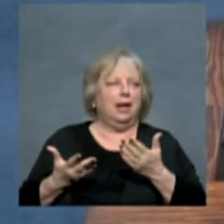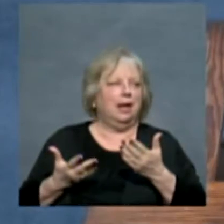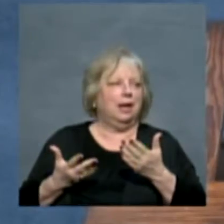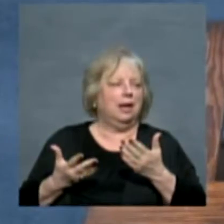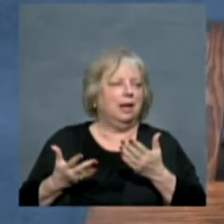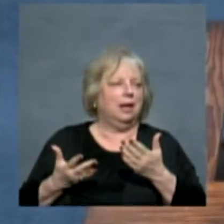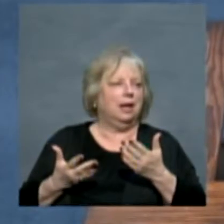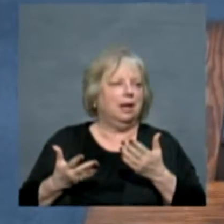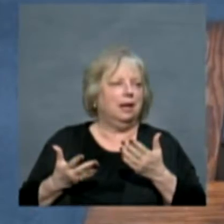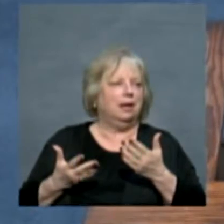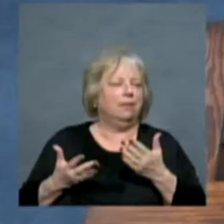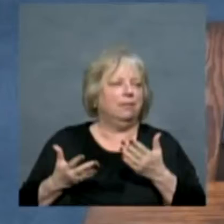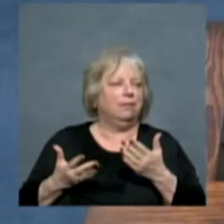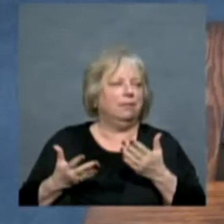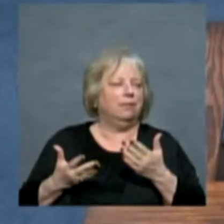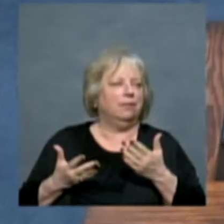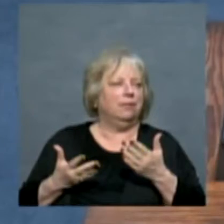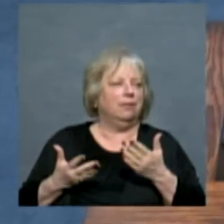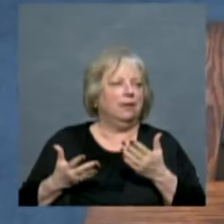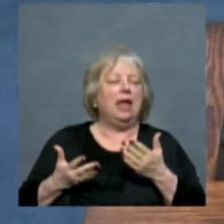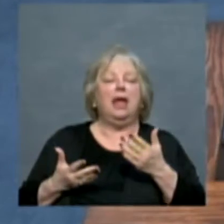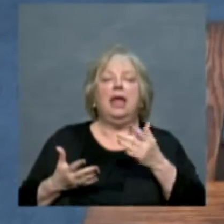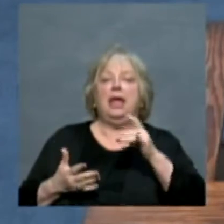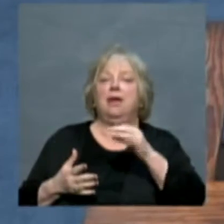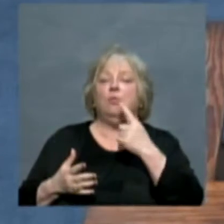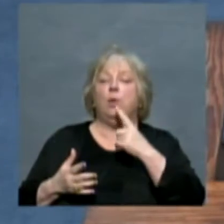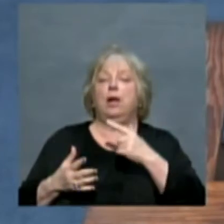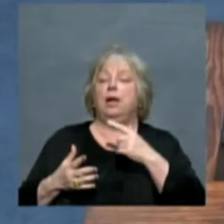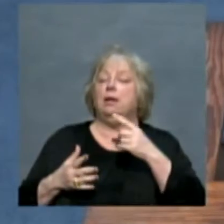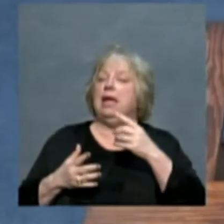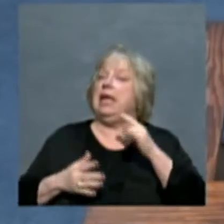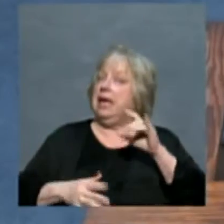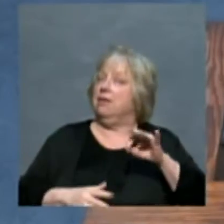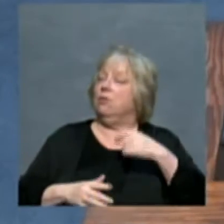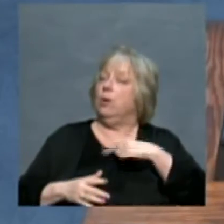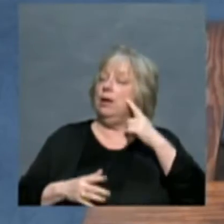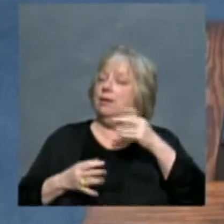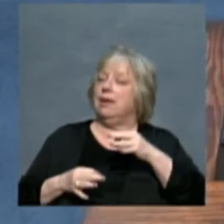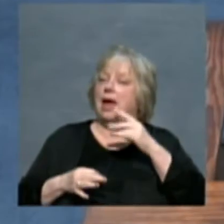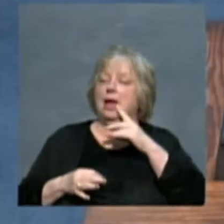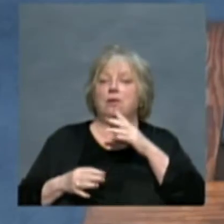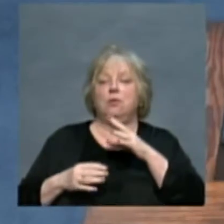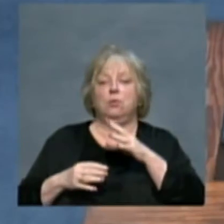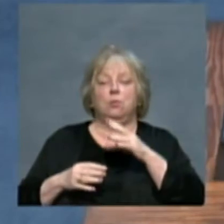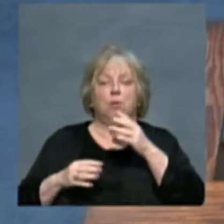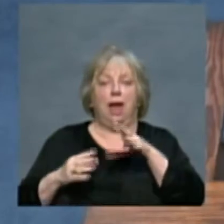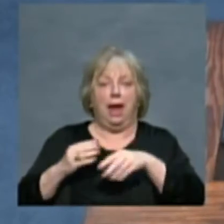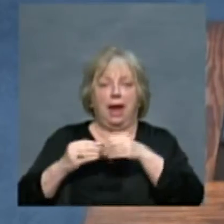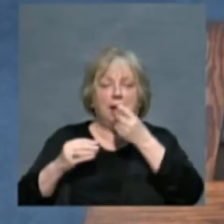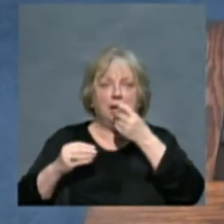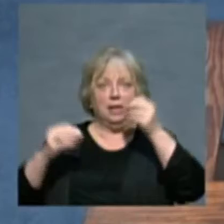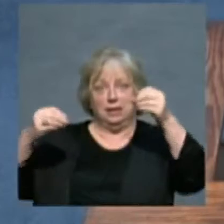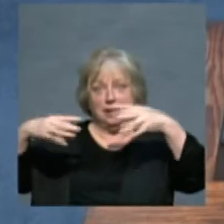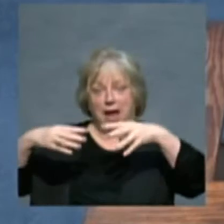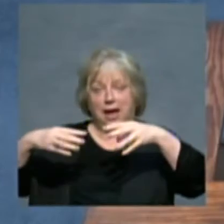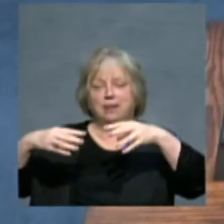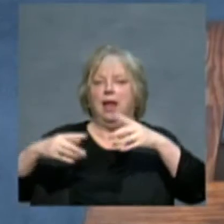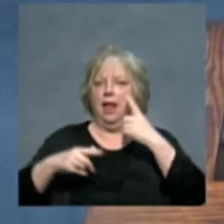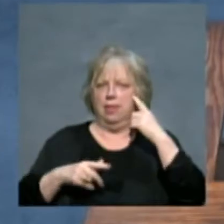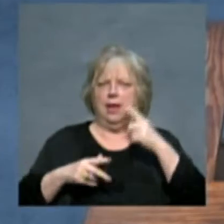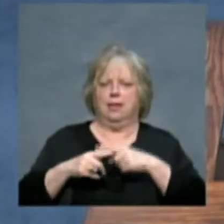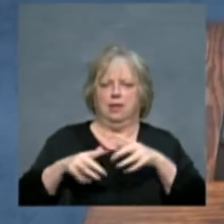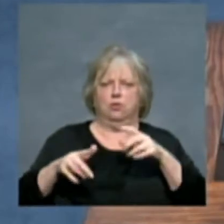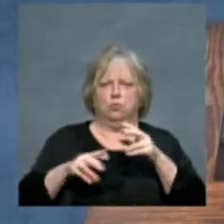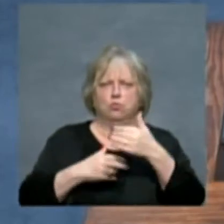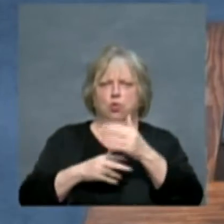people if we were going to light this field. And the school district decided early on, you know what, let's build the field, let's get the kids out there,